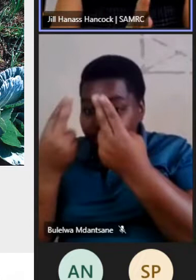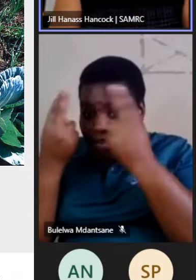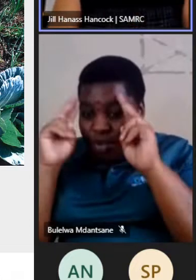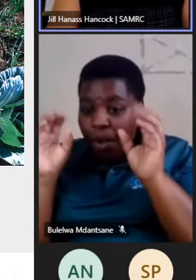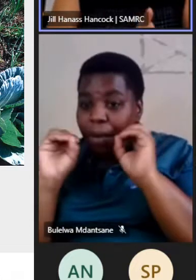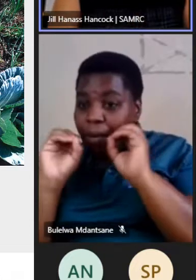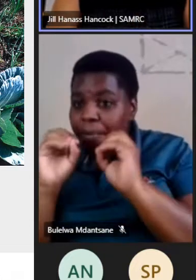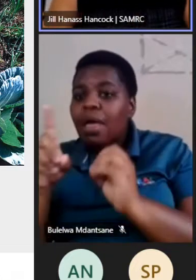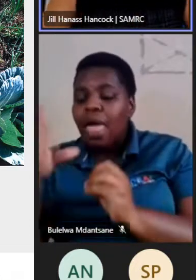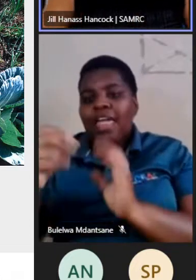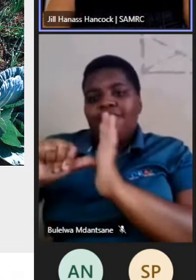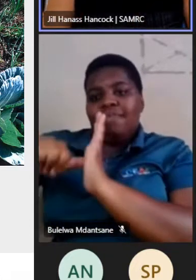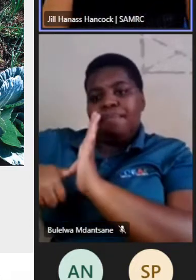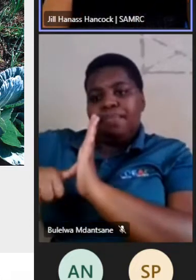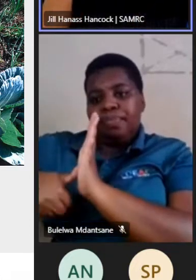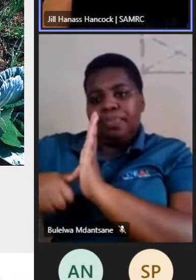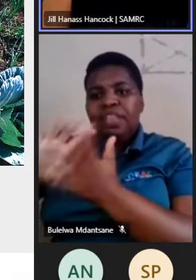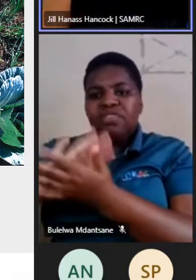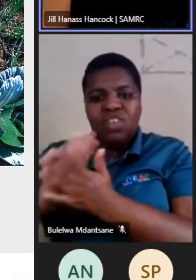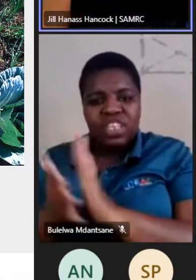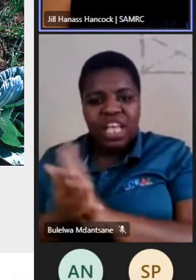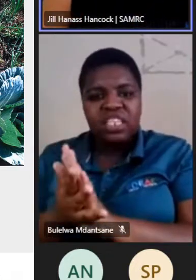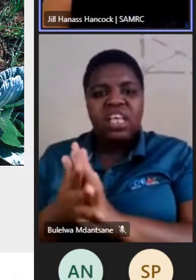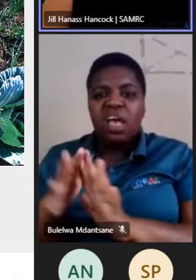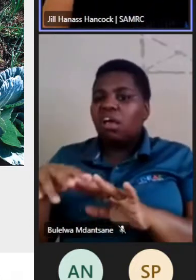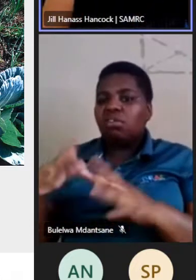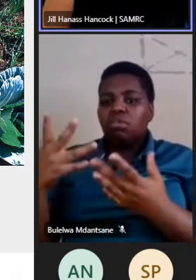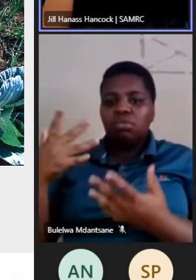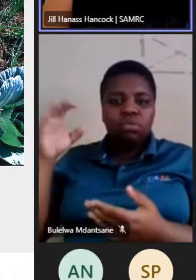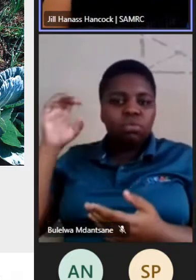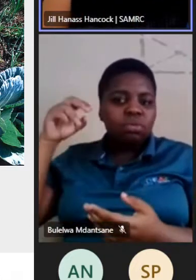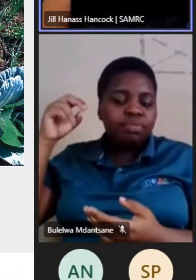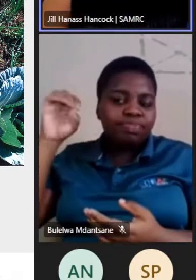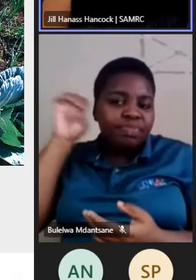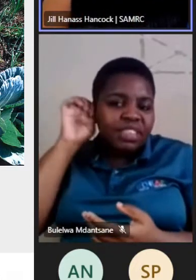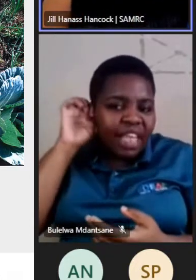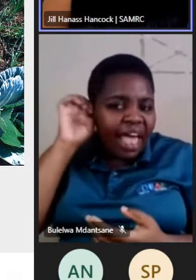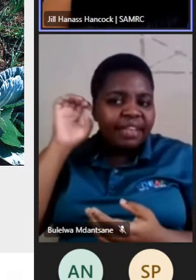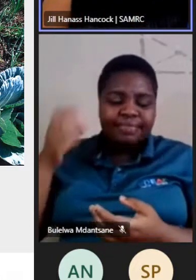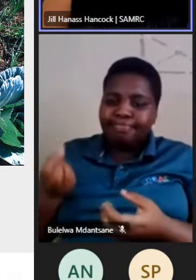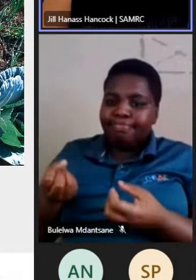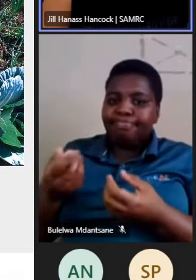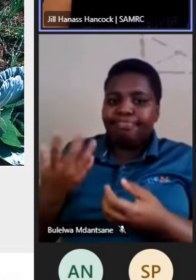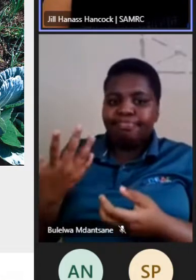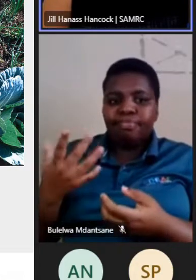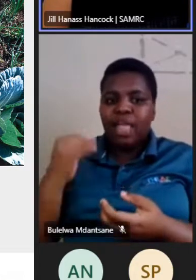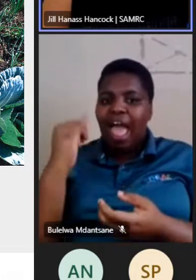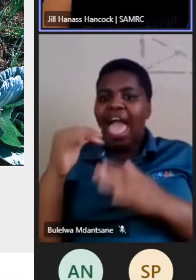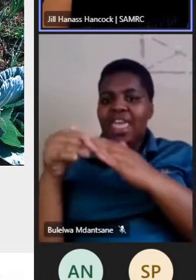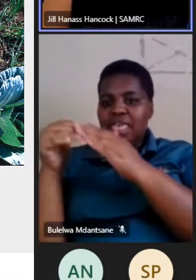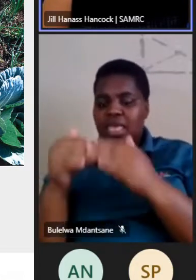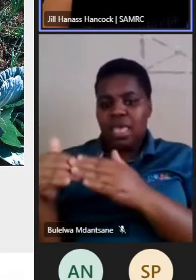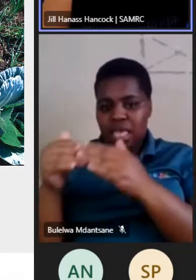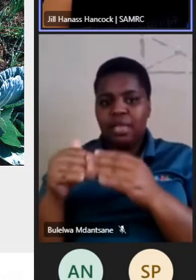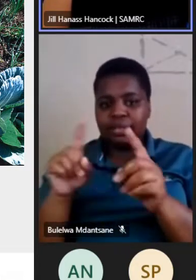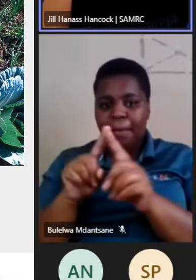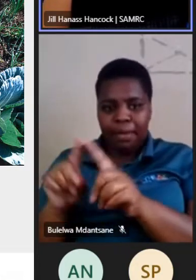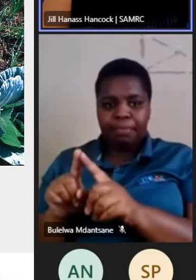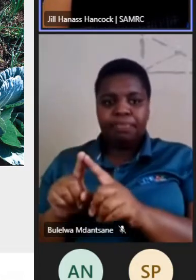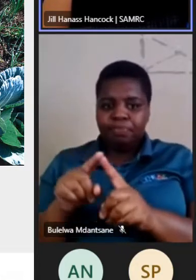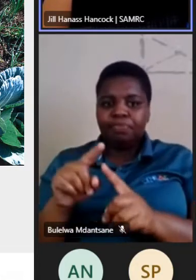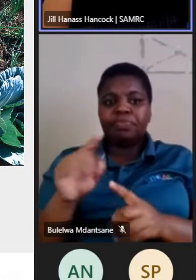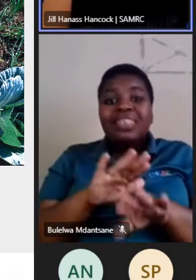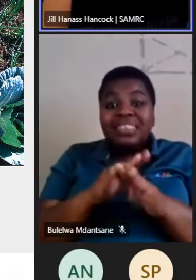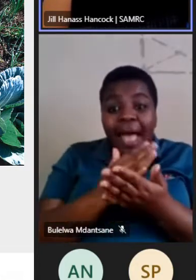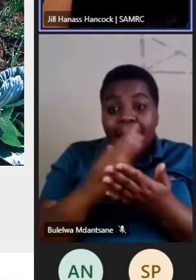are the specific centers, in this case, EDF and ICANN. Some women also had access to the child support grant. And